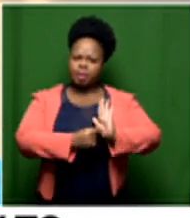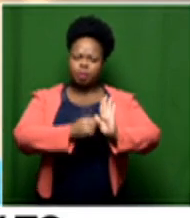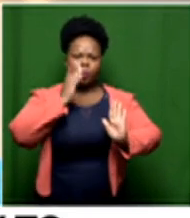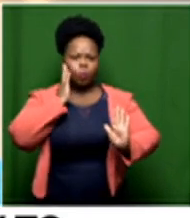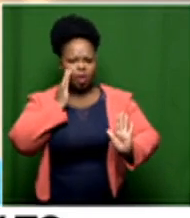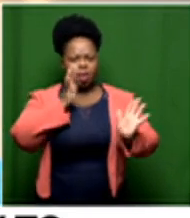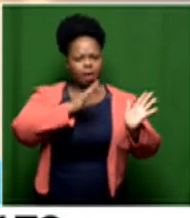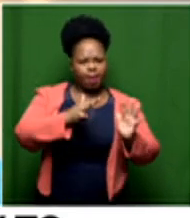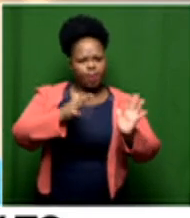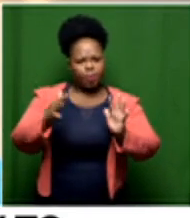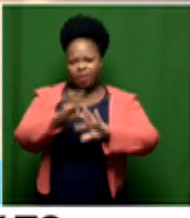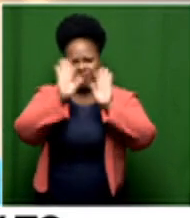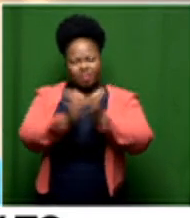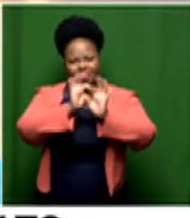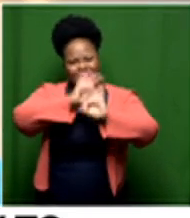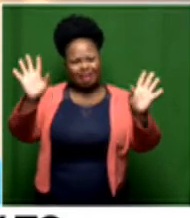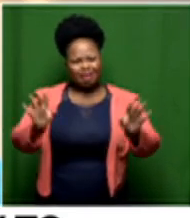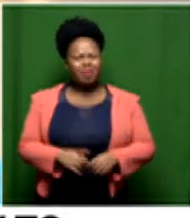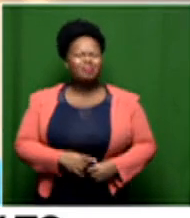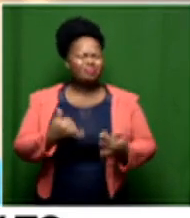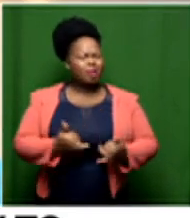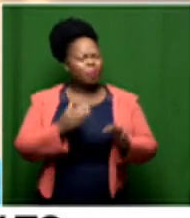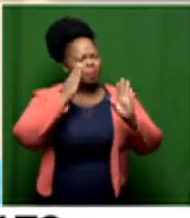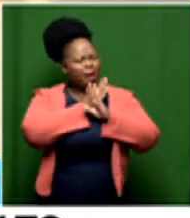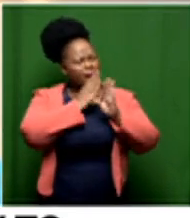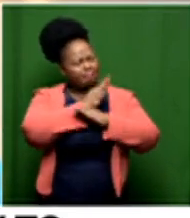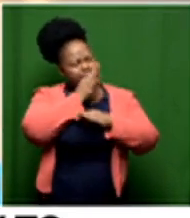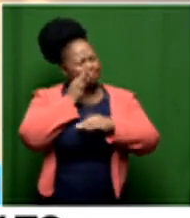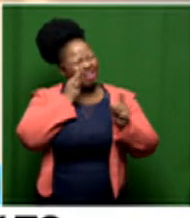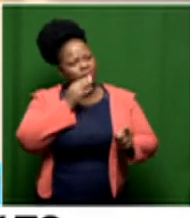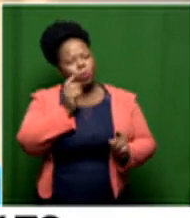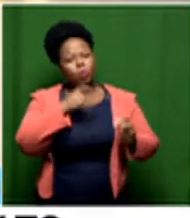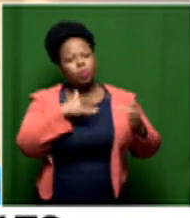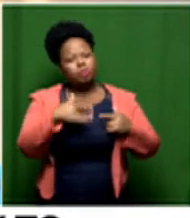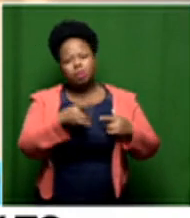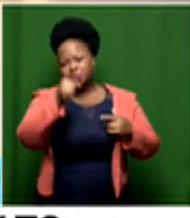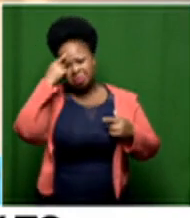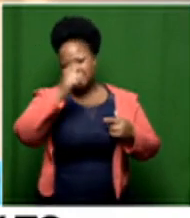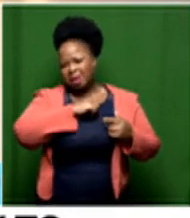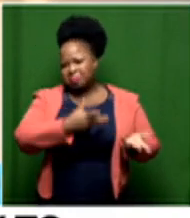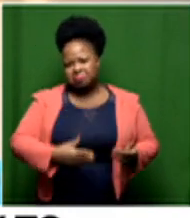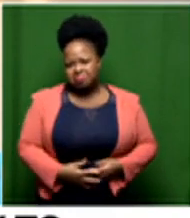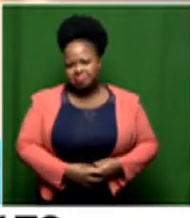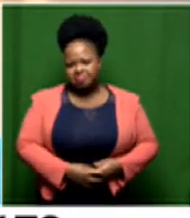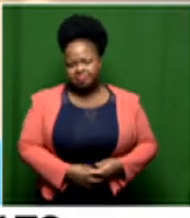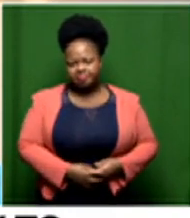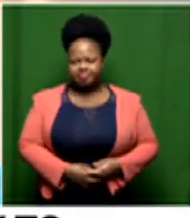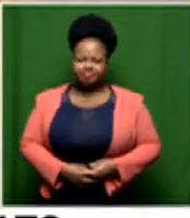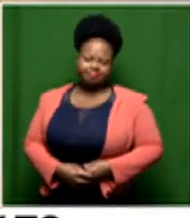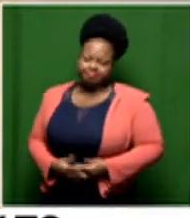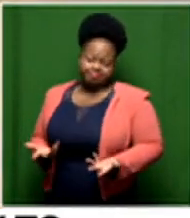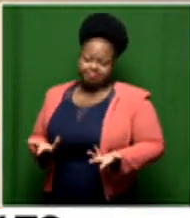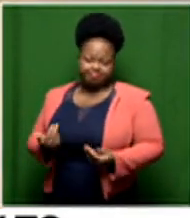going to work. And the secretiveness is just something to be concerned about. What do you think's behind it? I don't